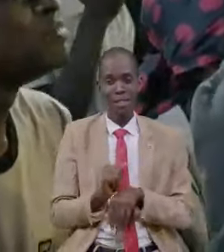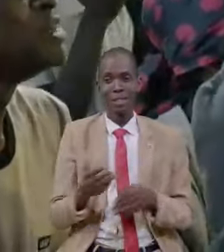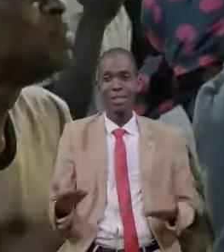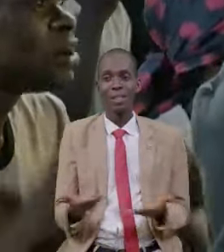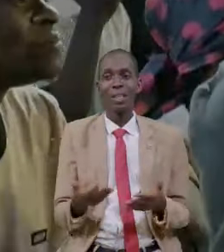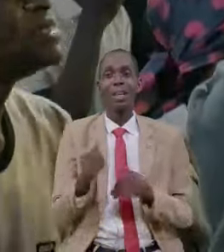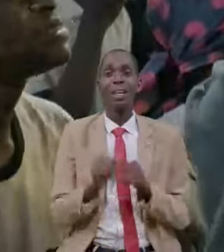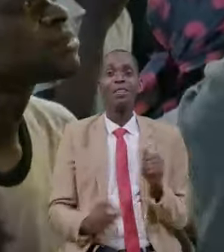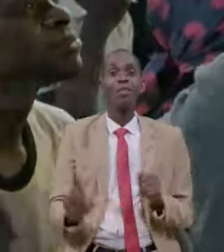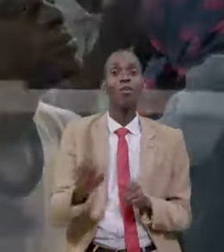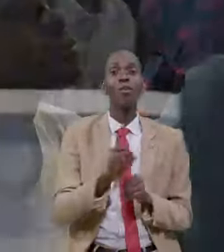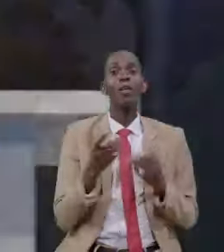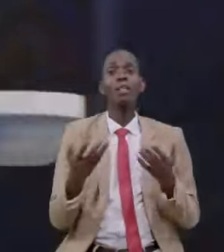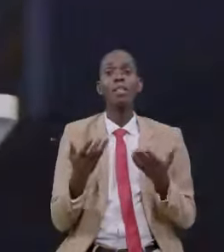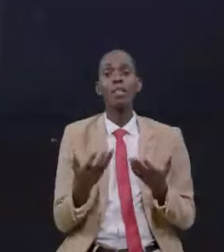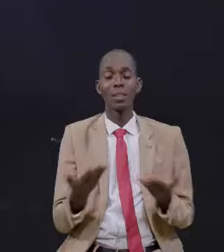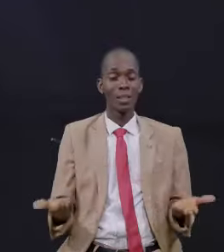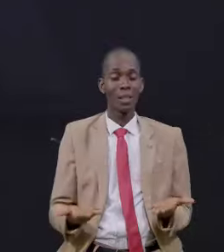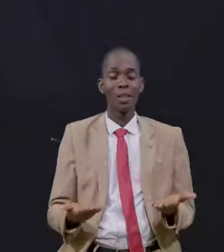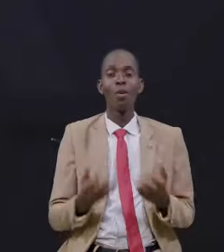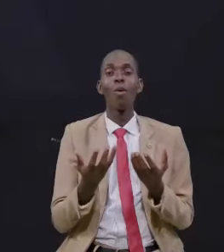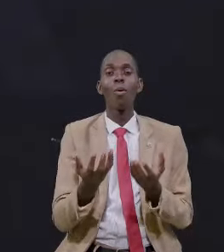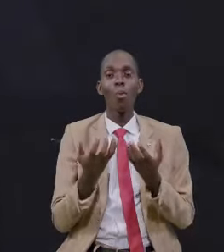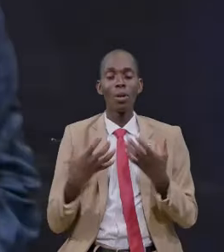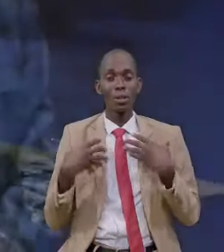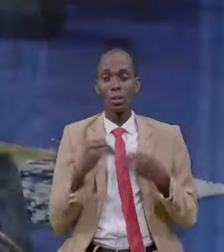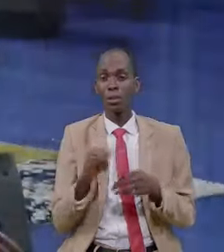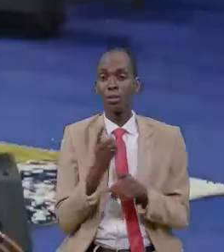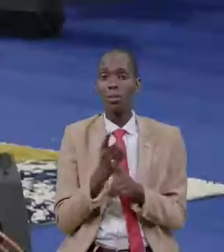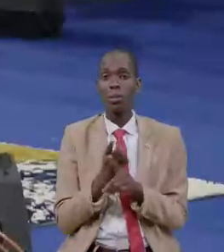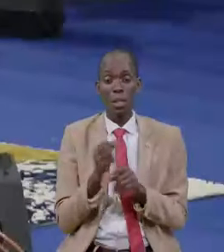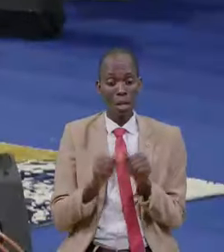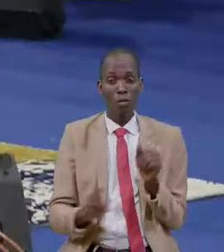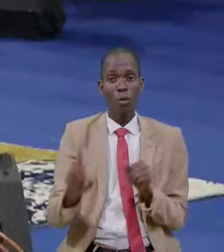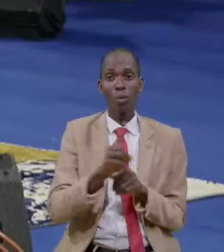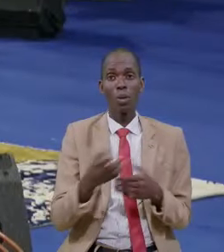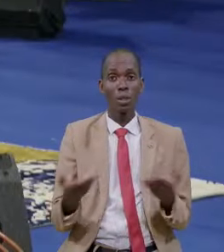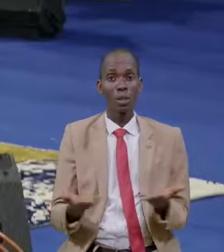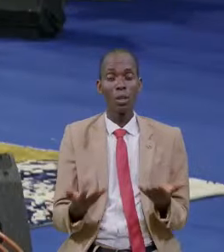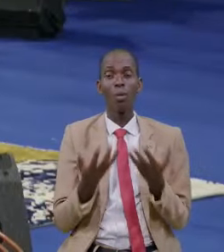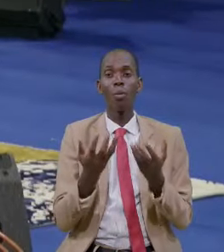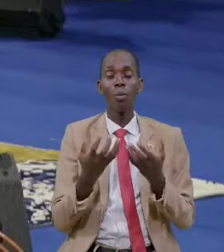here wants healing. I said everyone here wants healing.